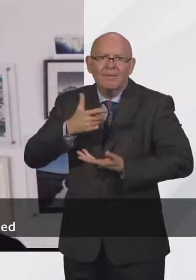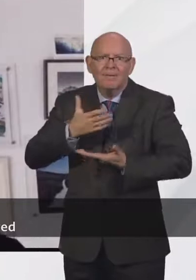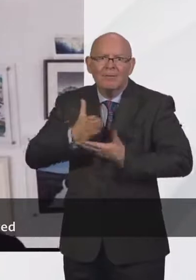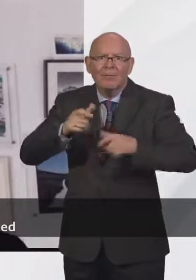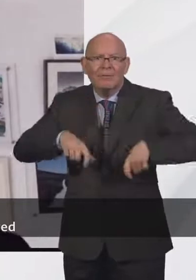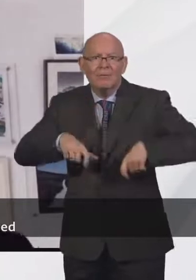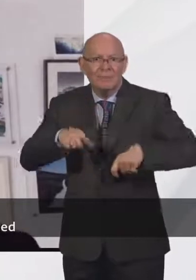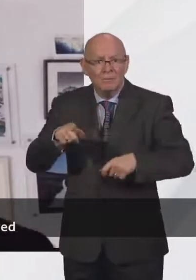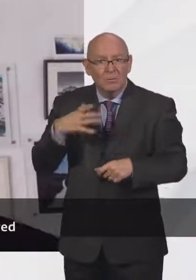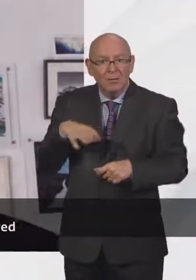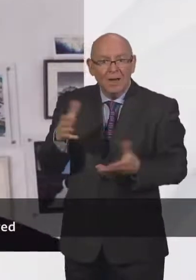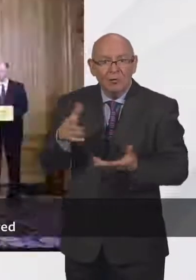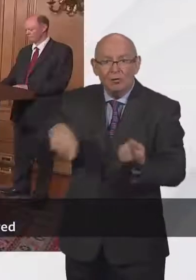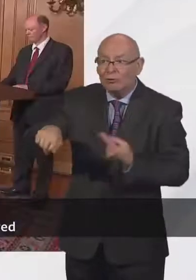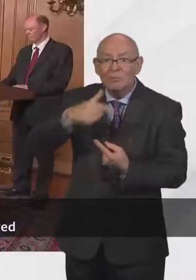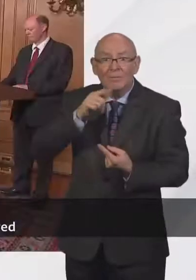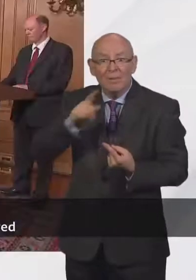enjoying again on July the 4th?